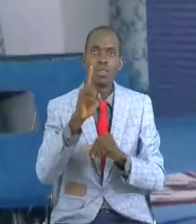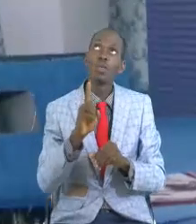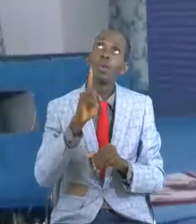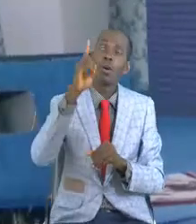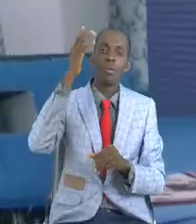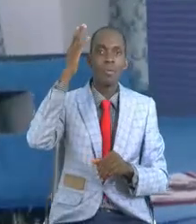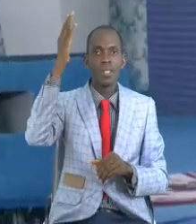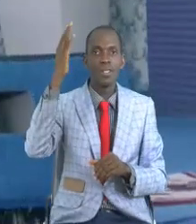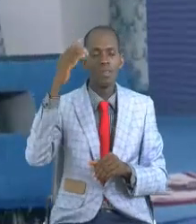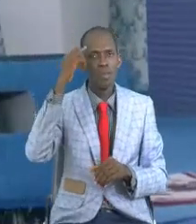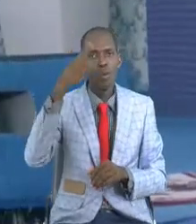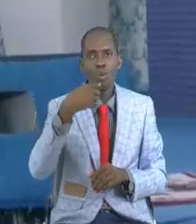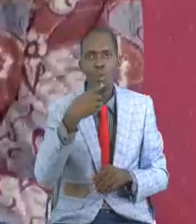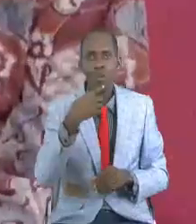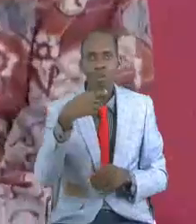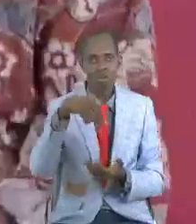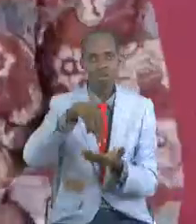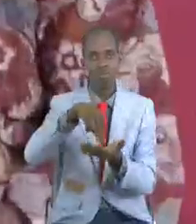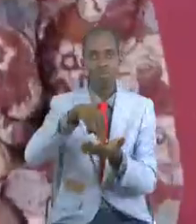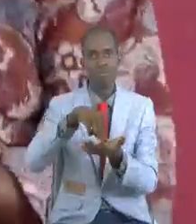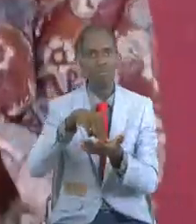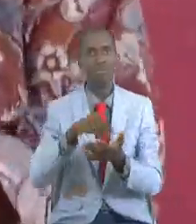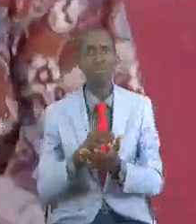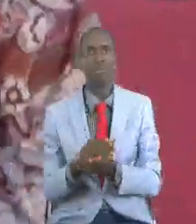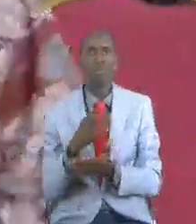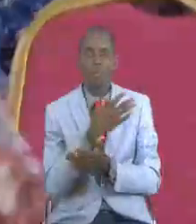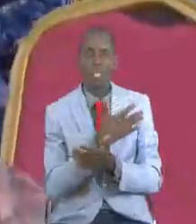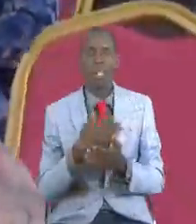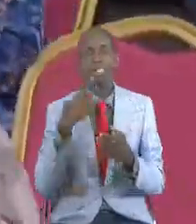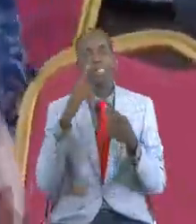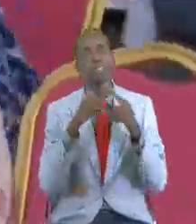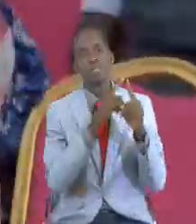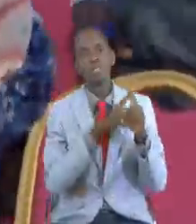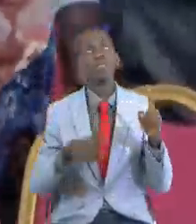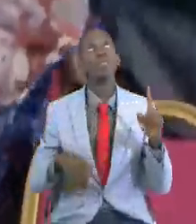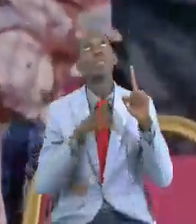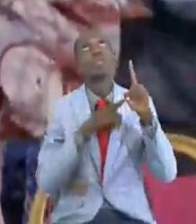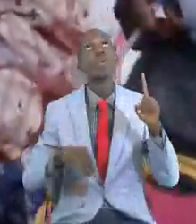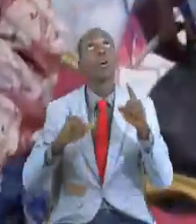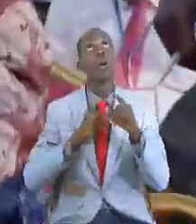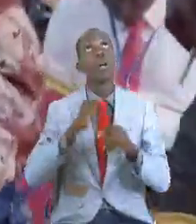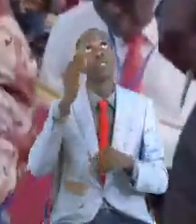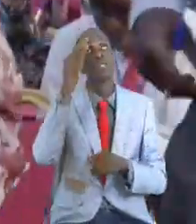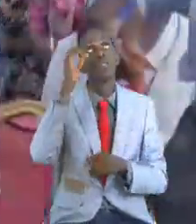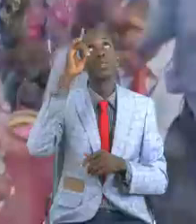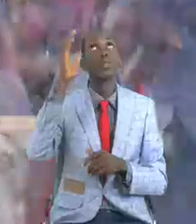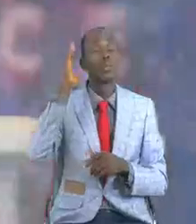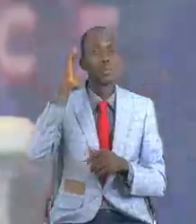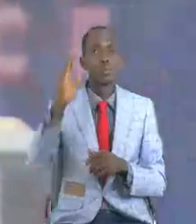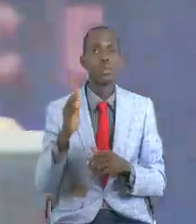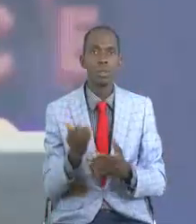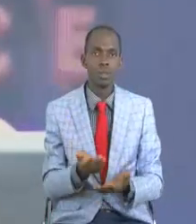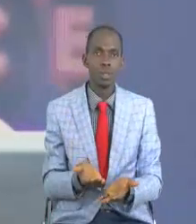Where are you? Stand up on your feet and tell the Lord, Lord, I know you are going to hold me to